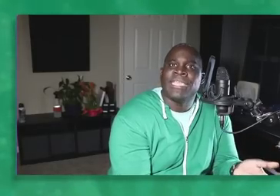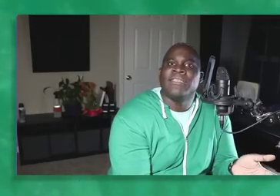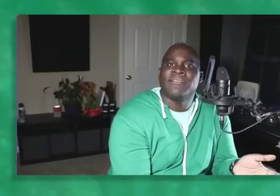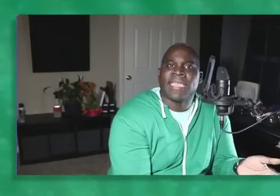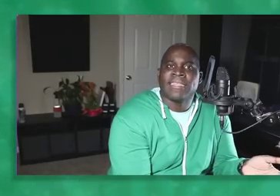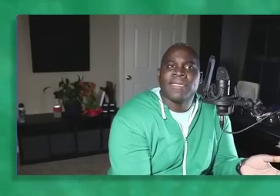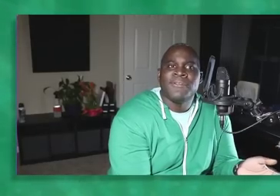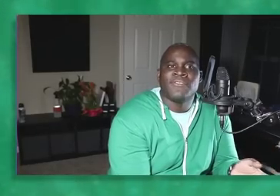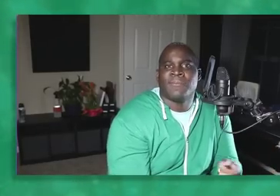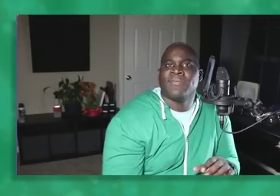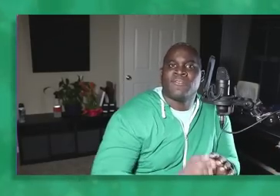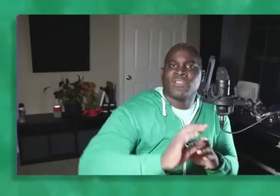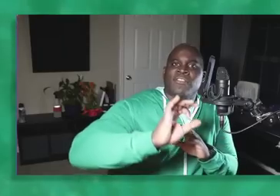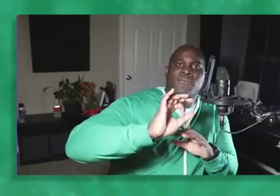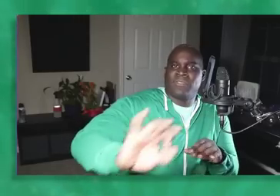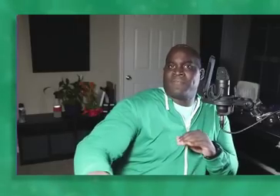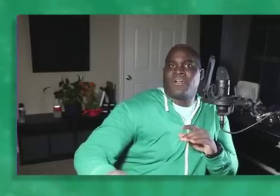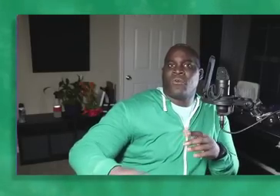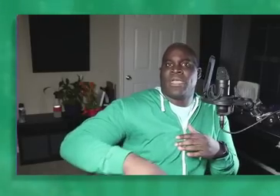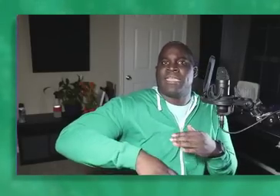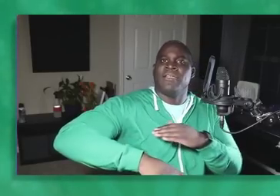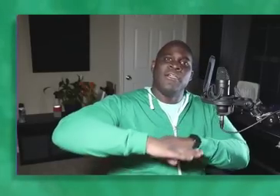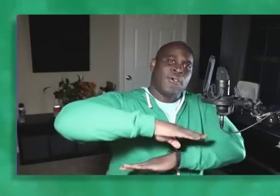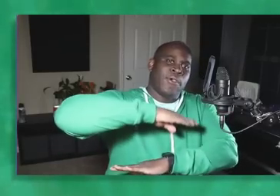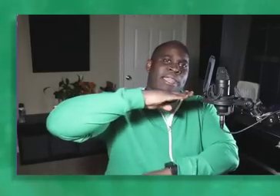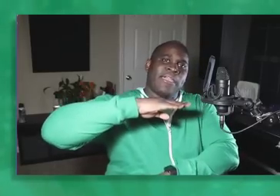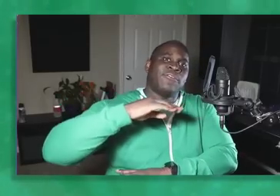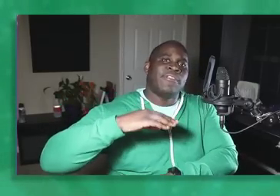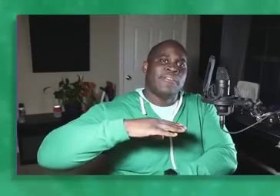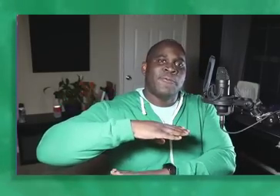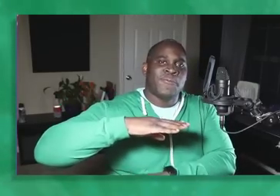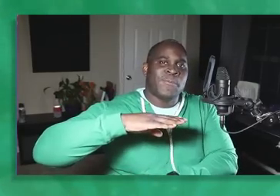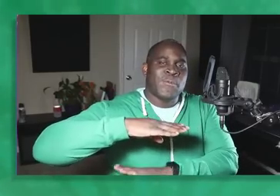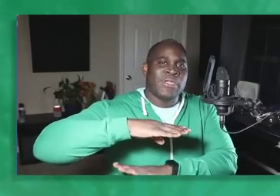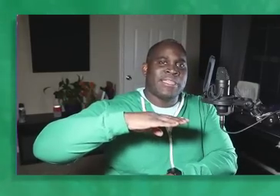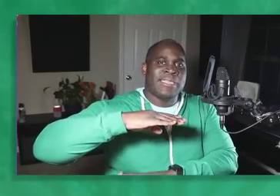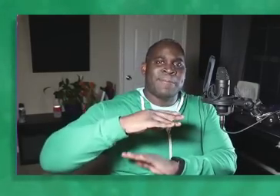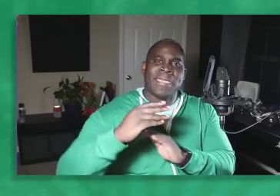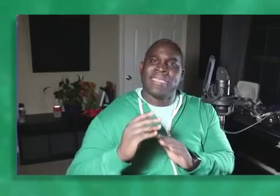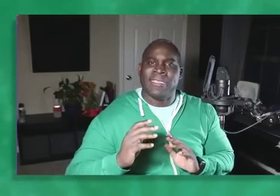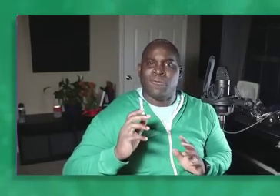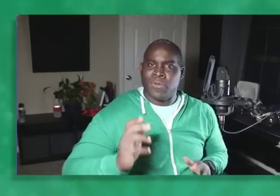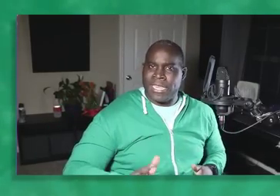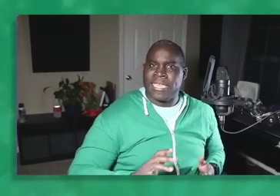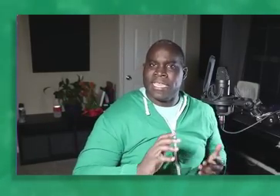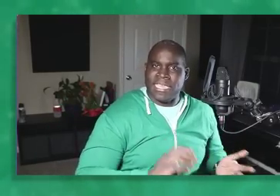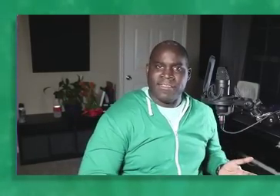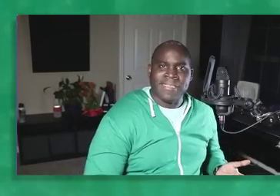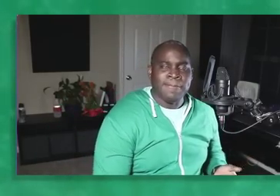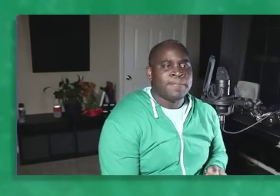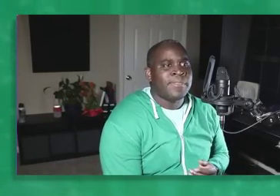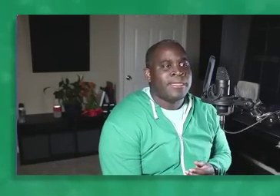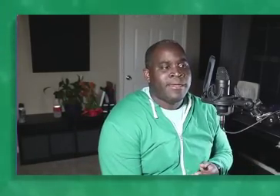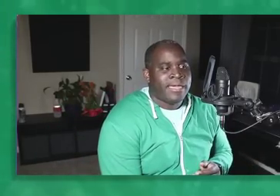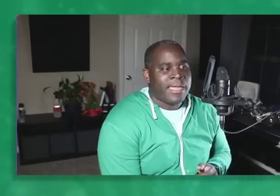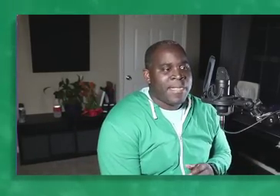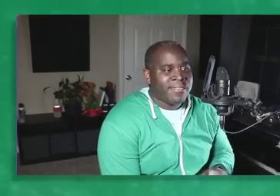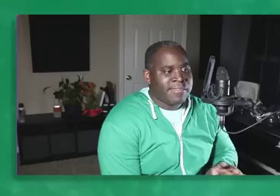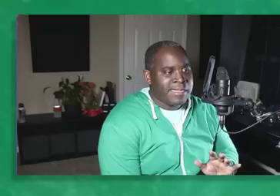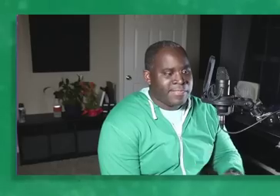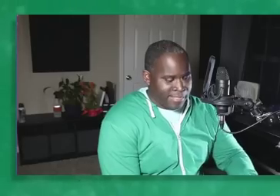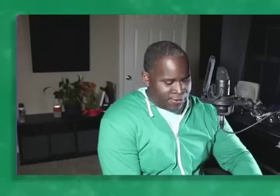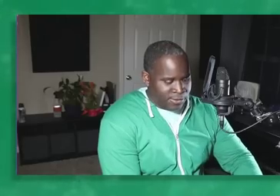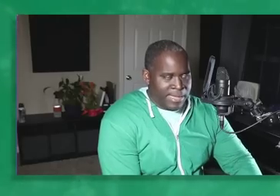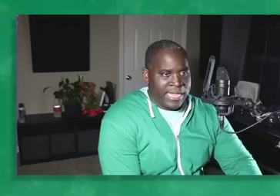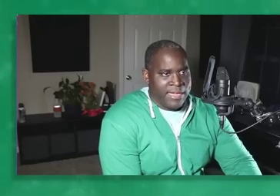to read sign language. Some of the shots are really far away or at angles that don't really make reading easy. And I'm